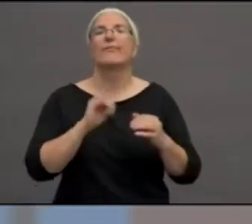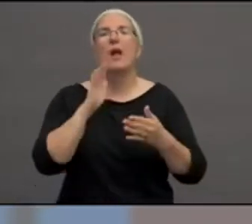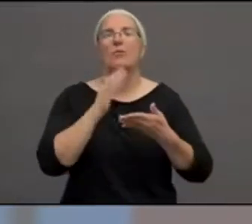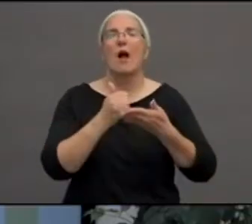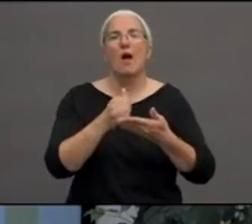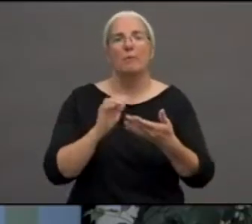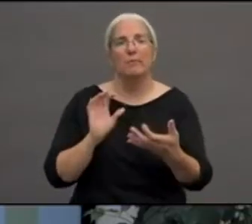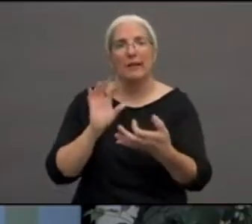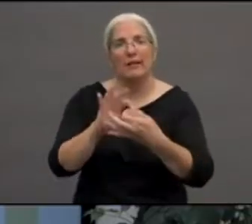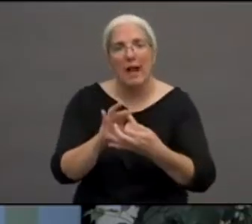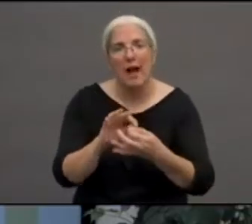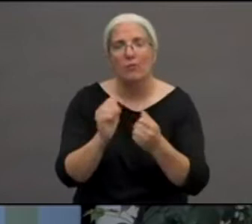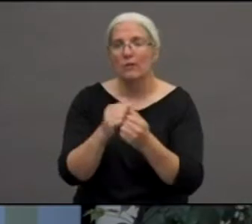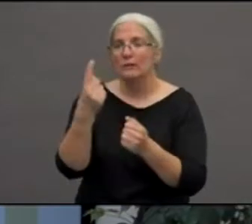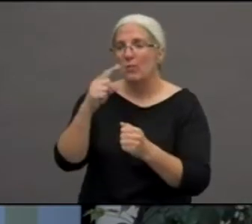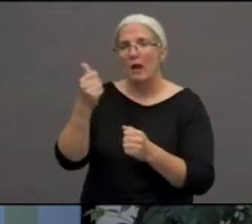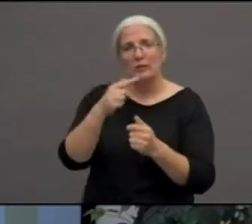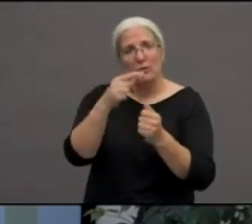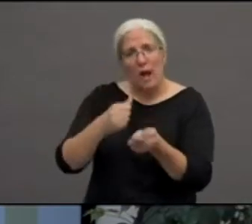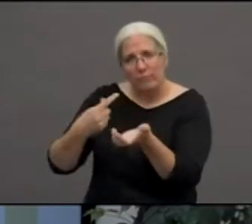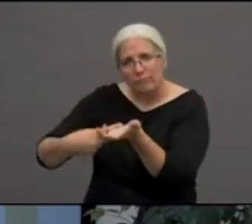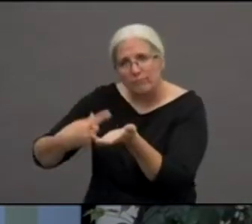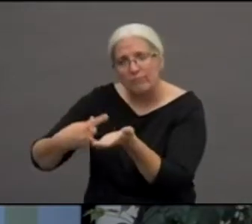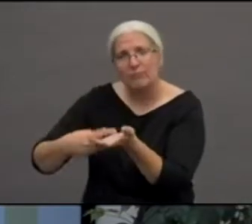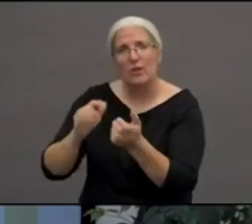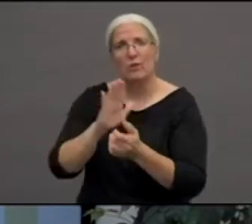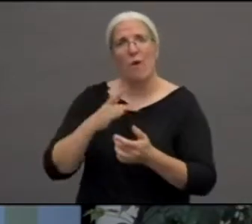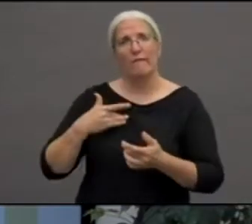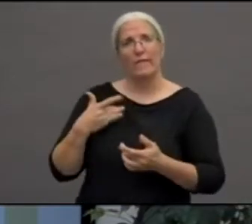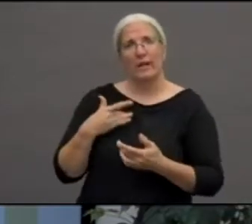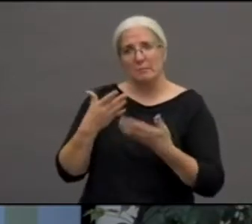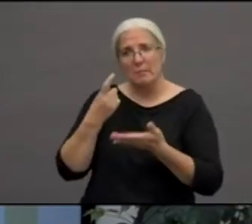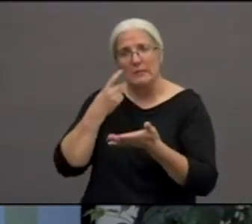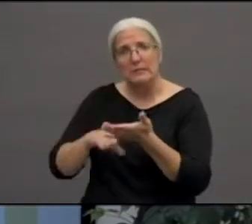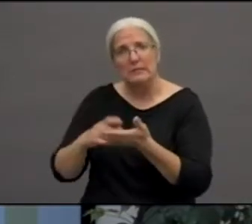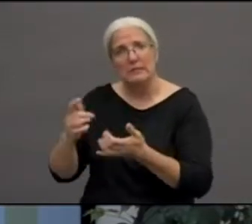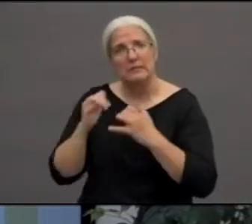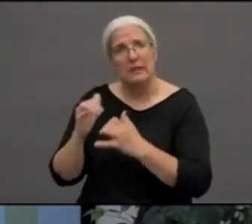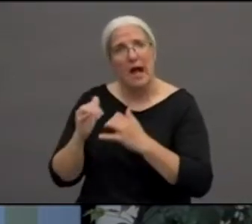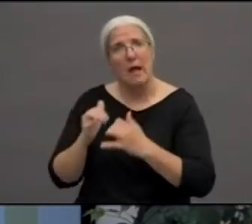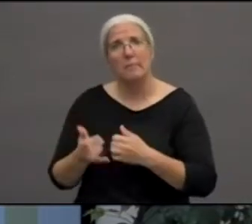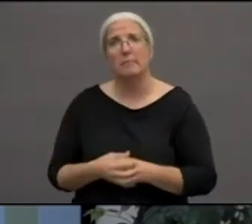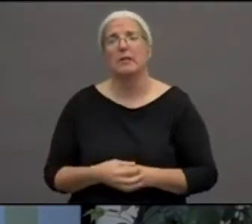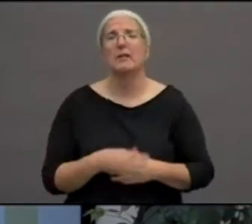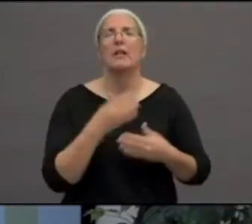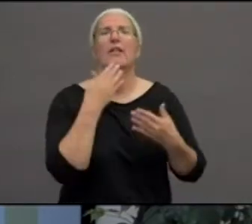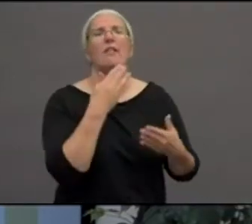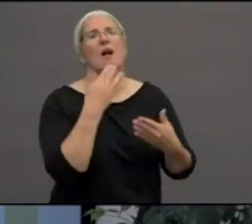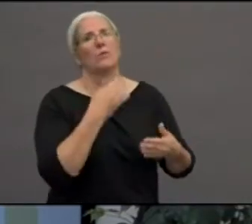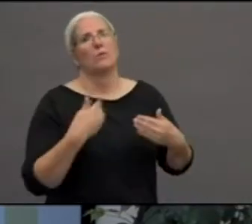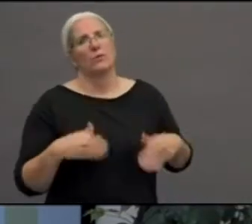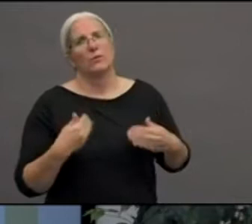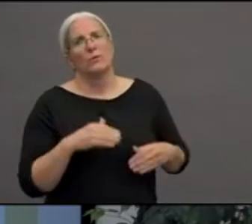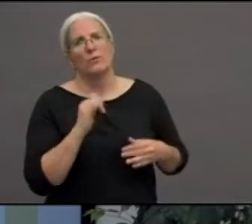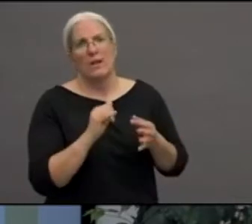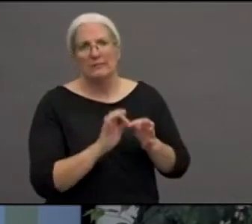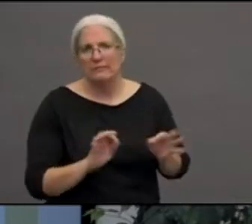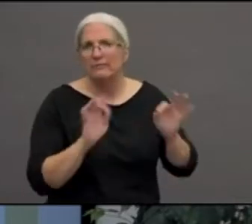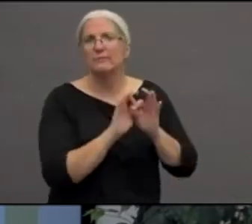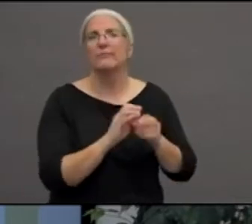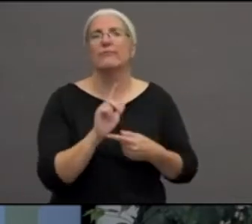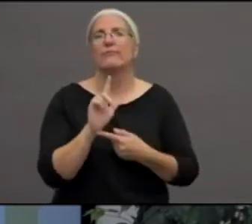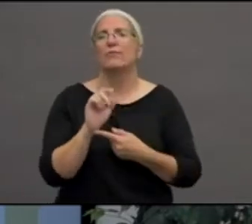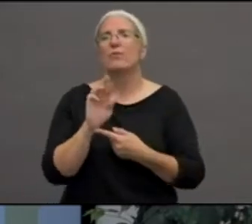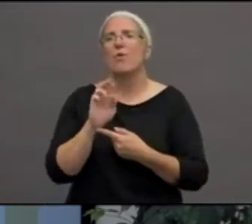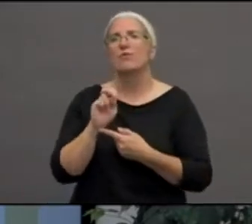as well. Thank you so much for sharing that. That's very important. And Lorena, how